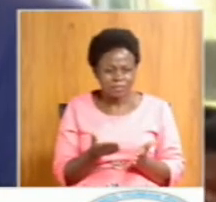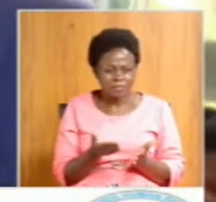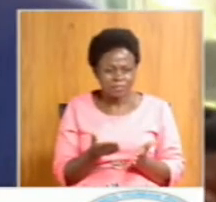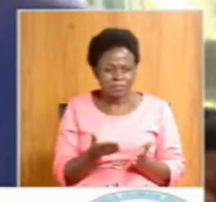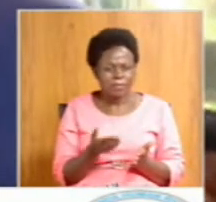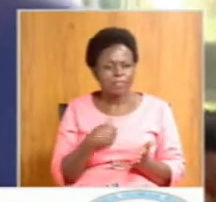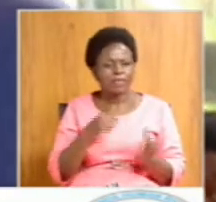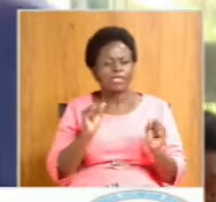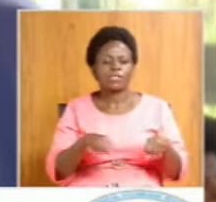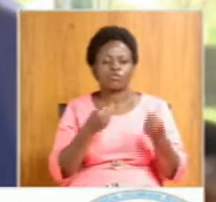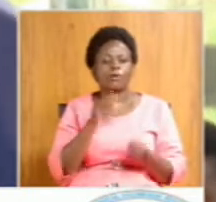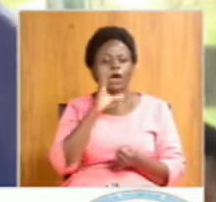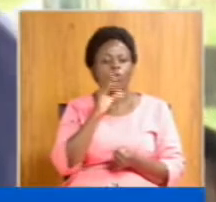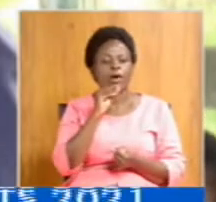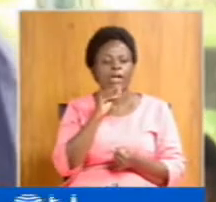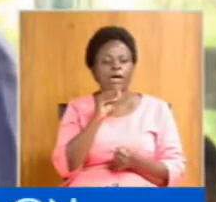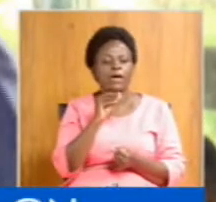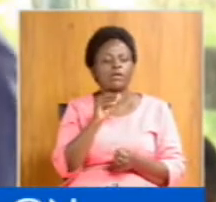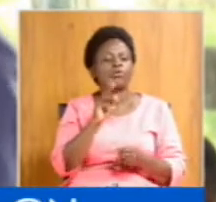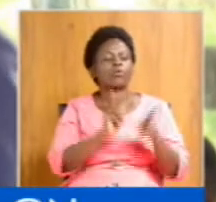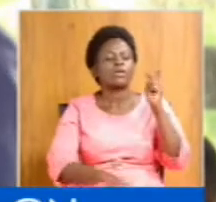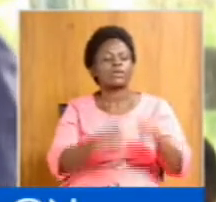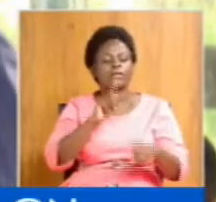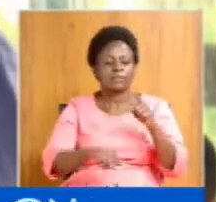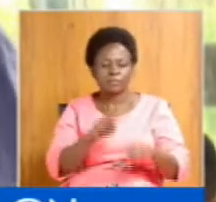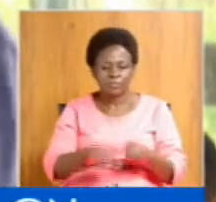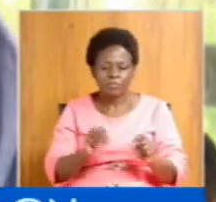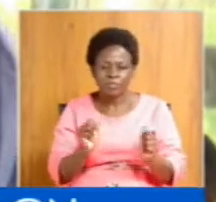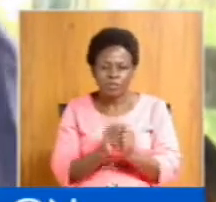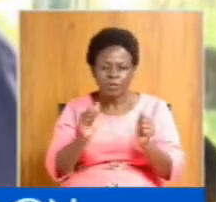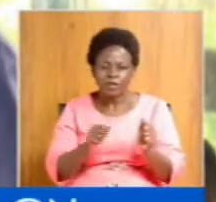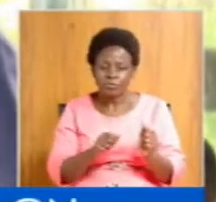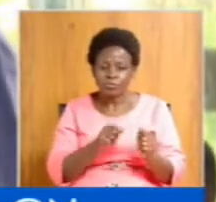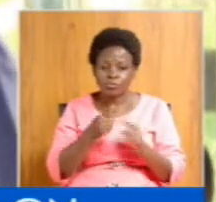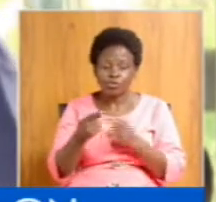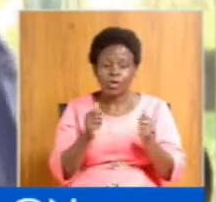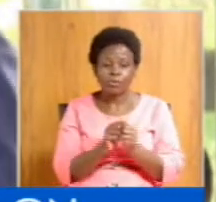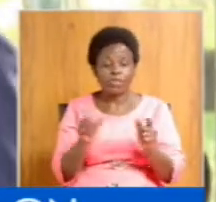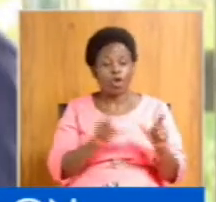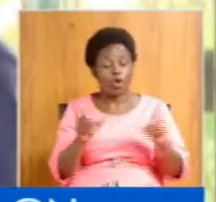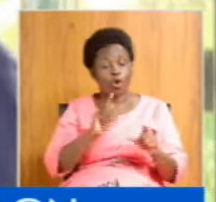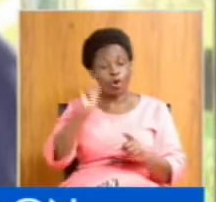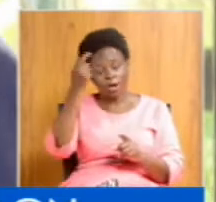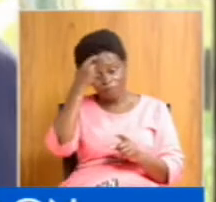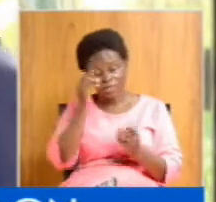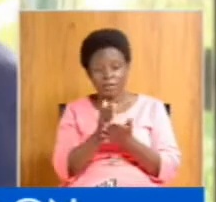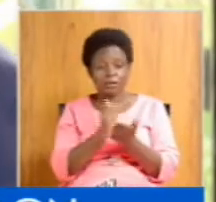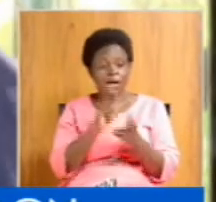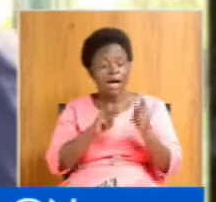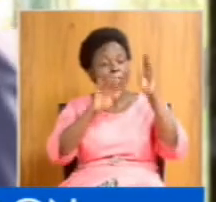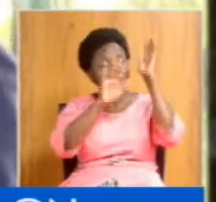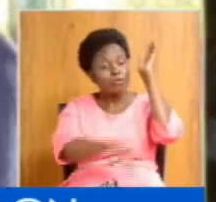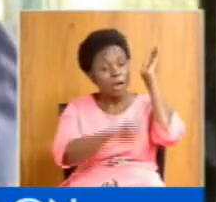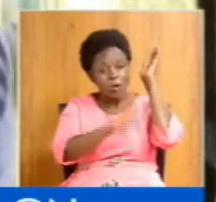We have citizen participation and local government. Because I want to